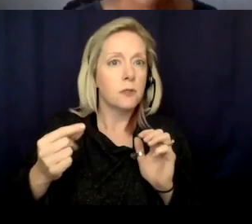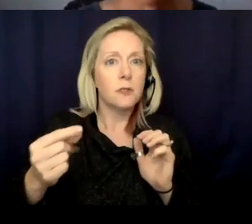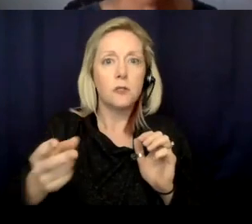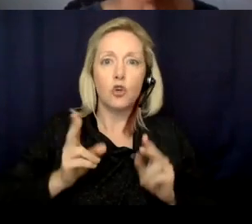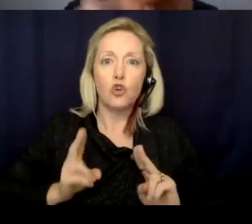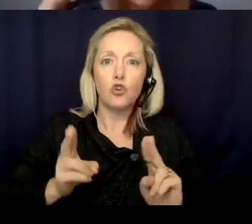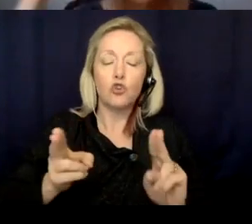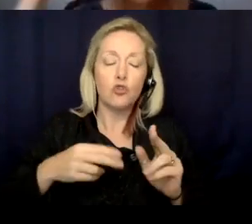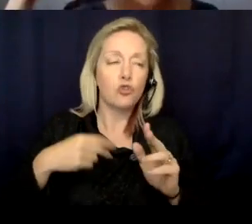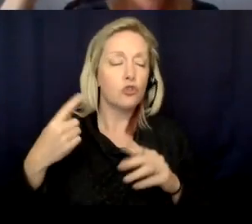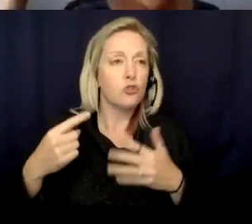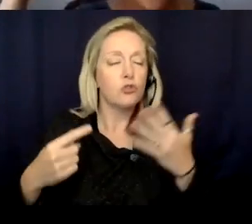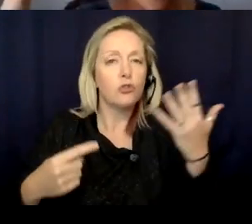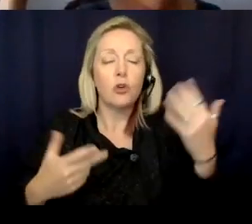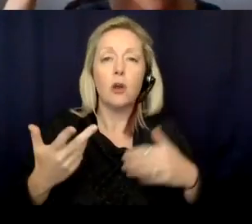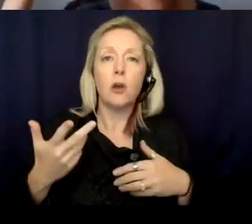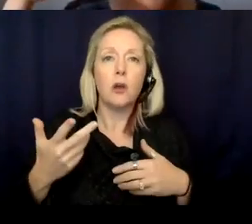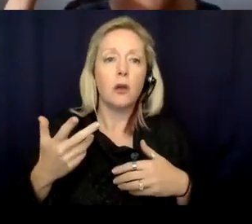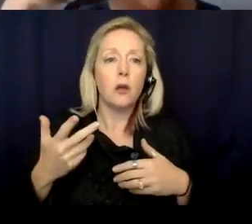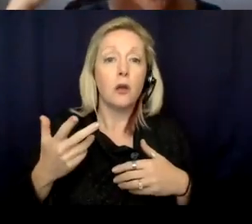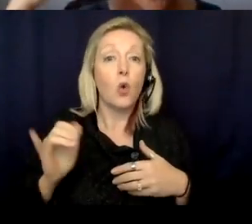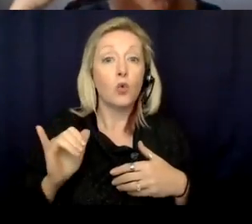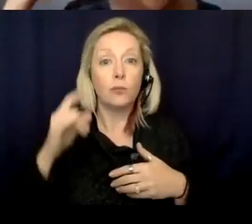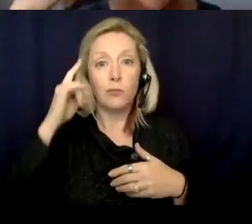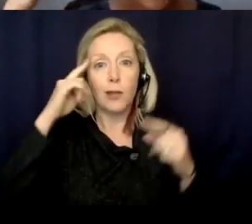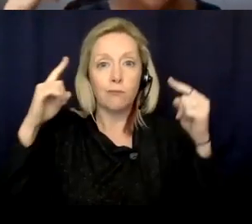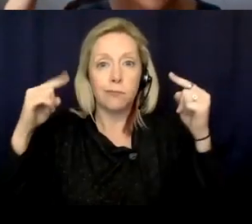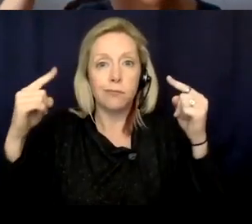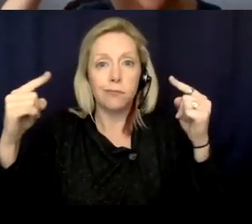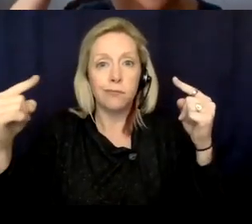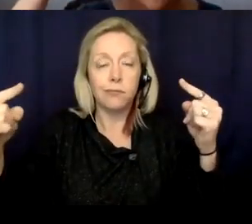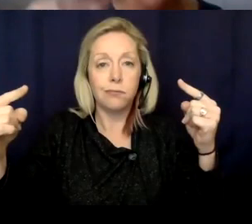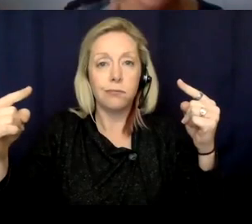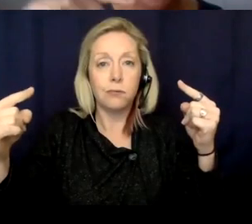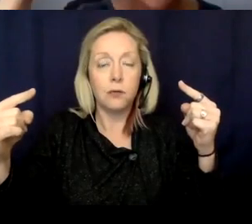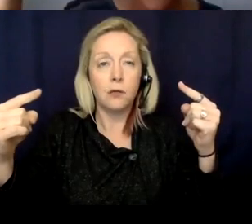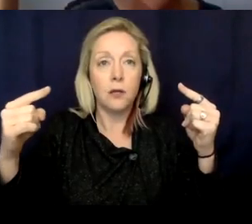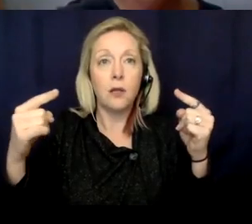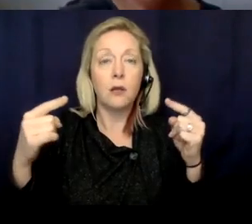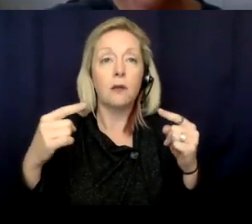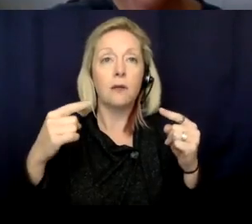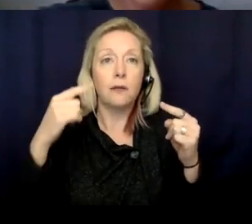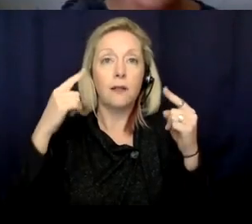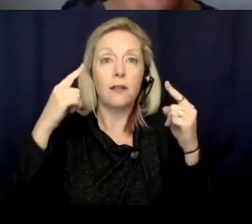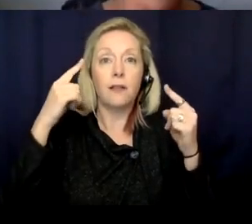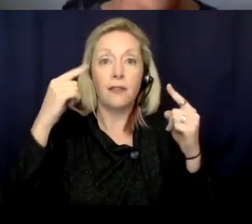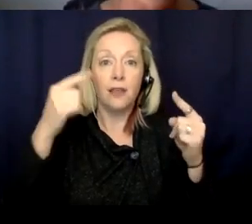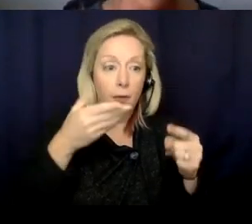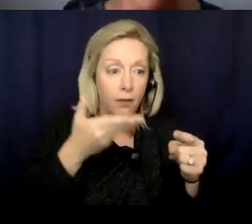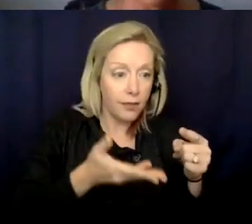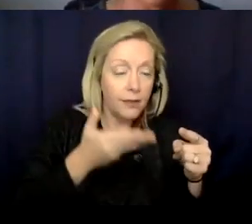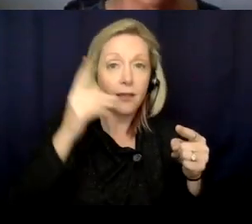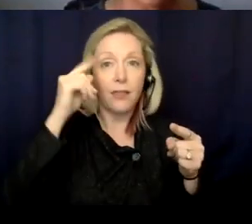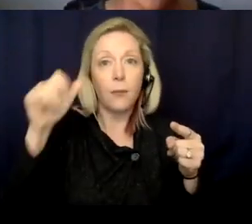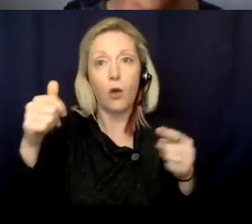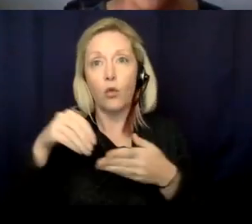so many things. And then also our brain is going on and on about not only this kid, but 5 or 6 other kids that